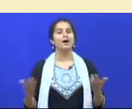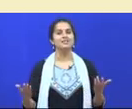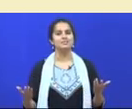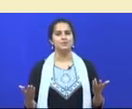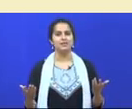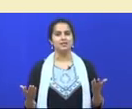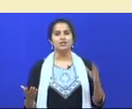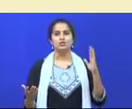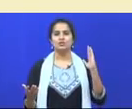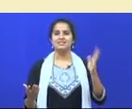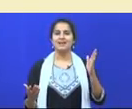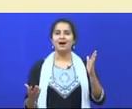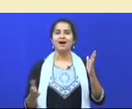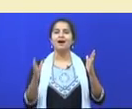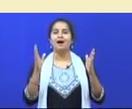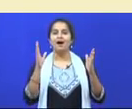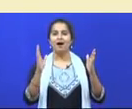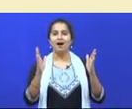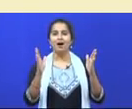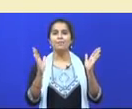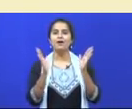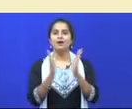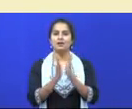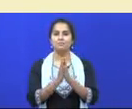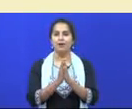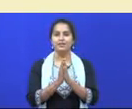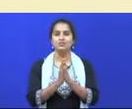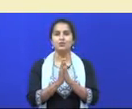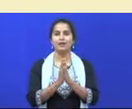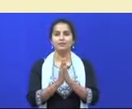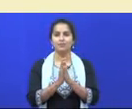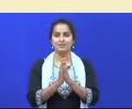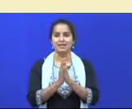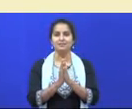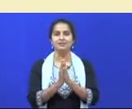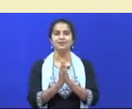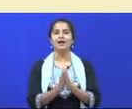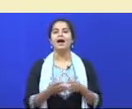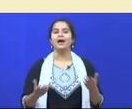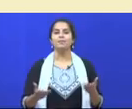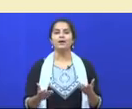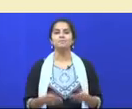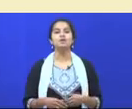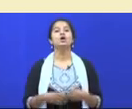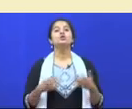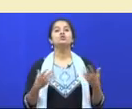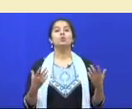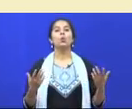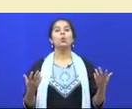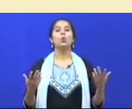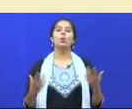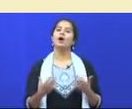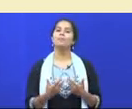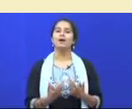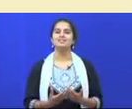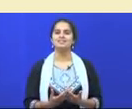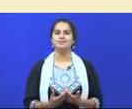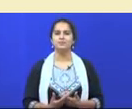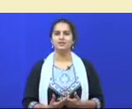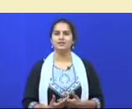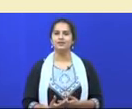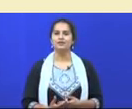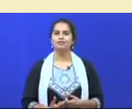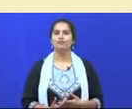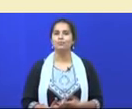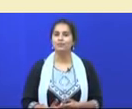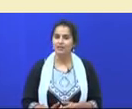Soham, Asmi. So the Saha, Aham combines together with a sandhi and becomes Soham